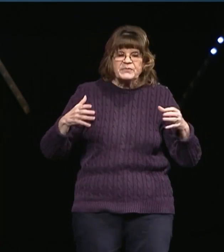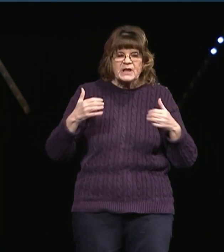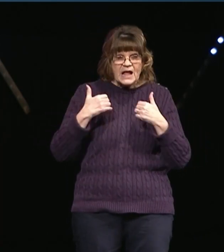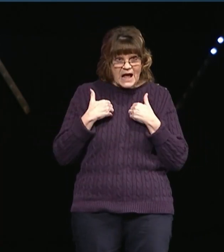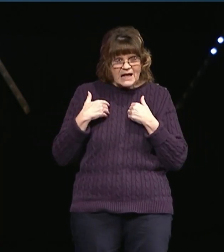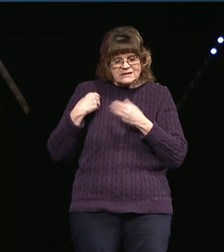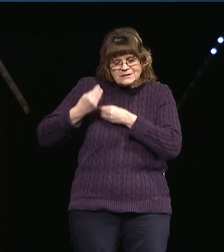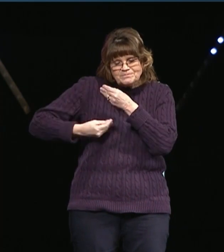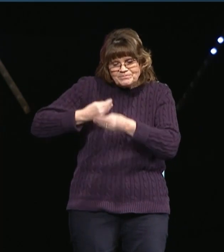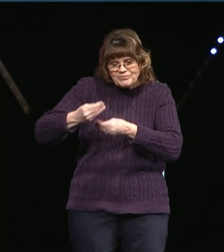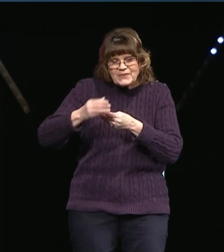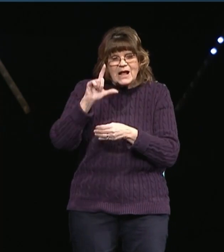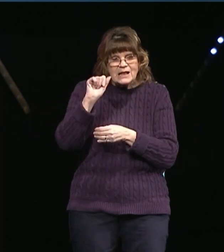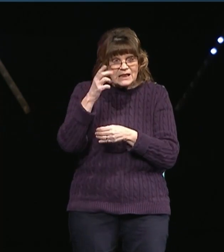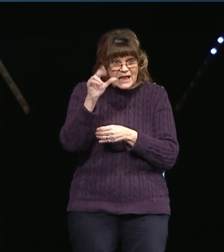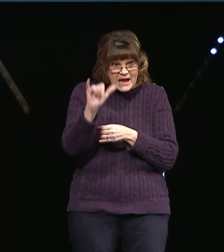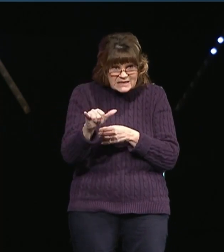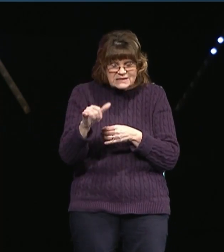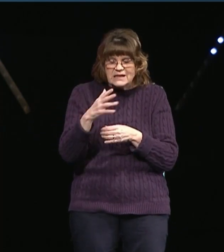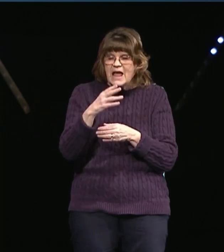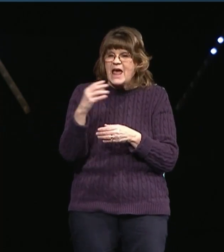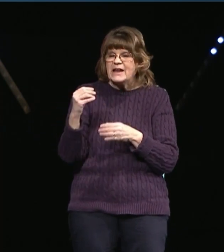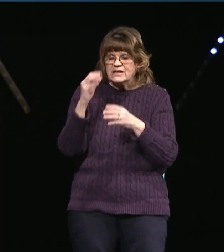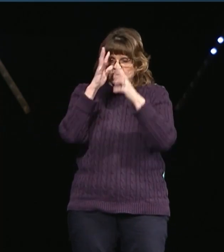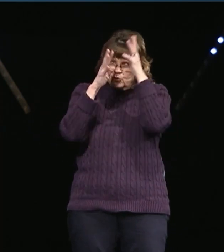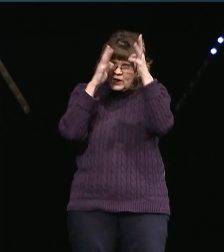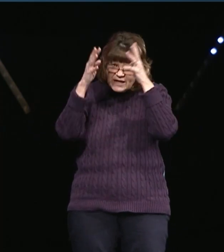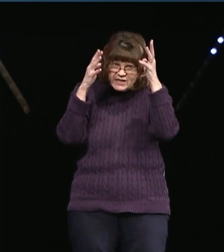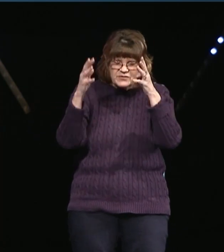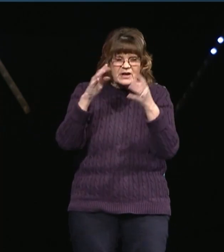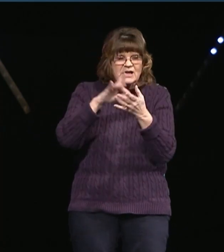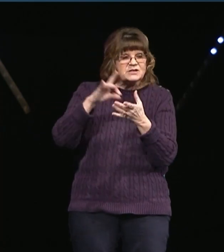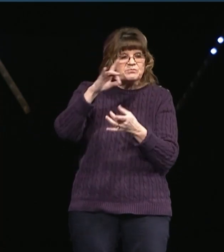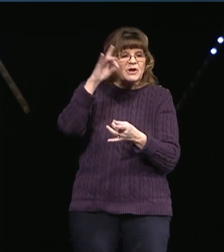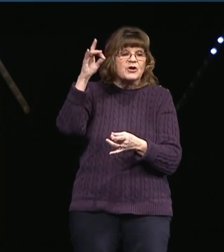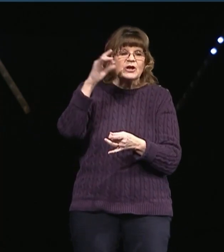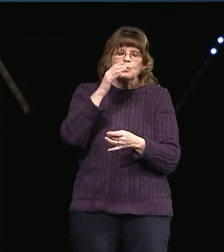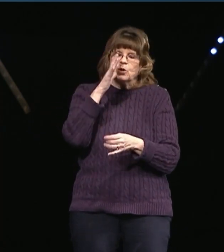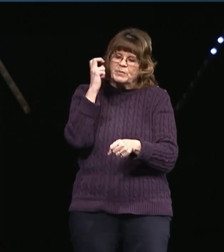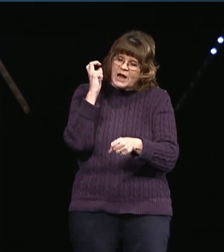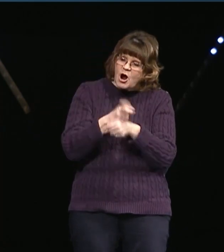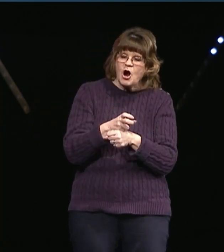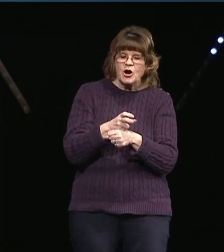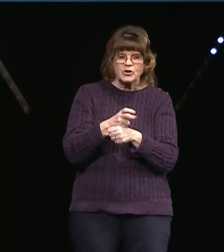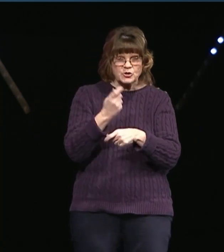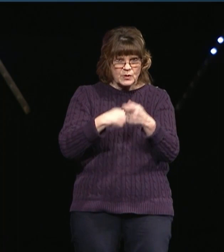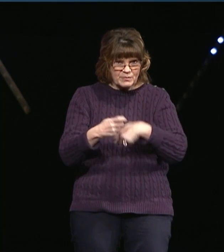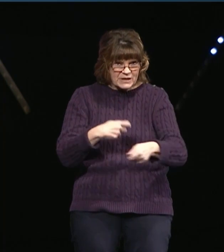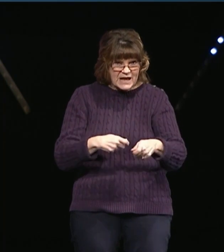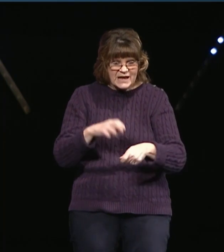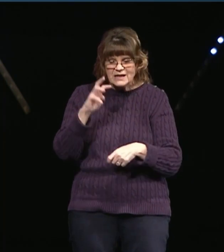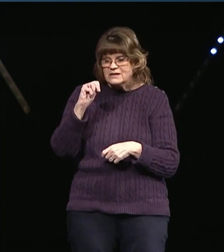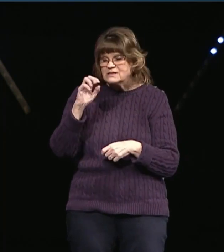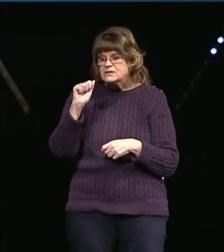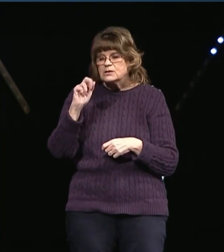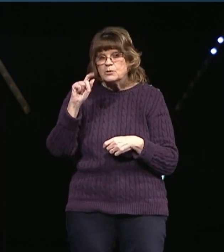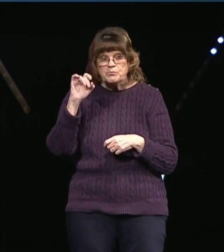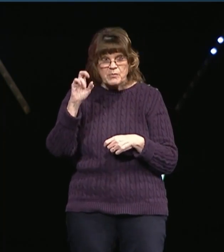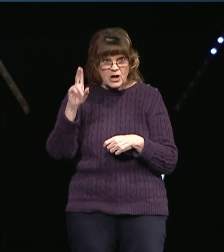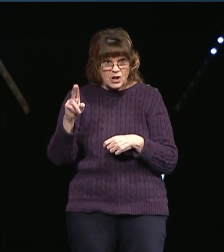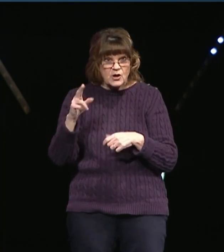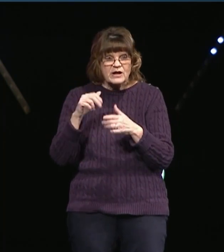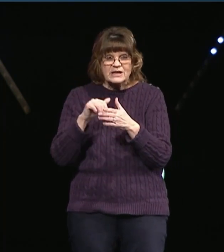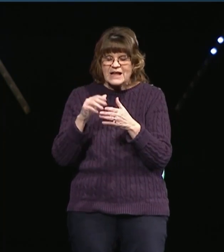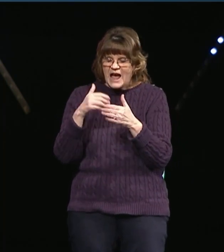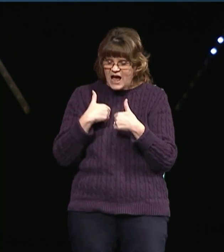that organization, and his creativity and adventurous spirit will be hard to replace. He and Mary Lou also produced two